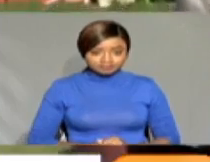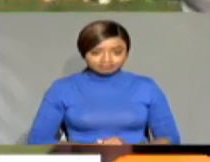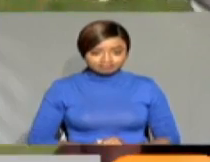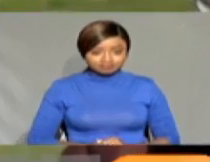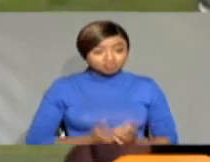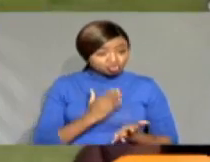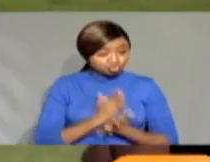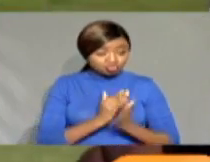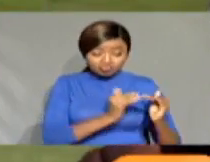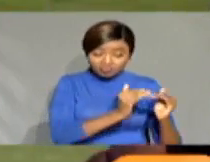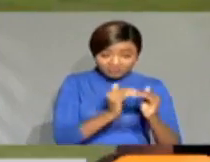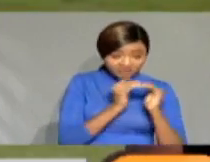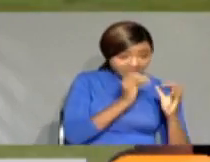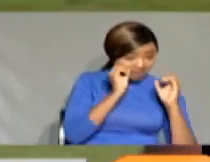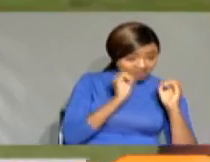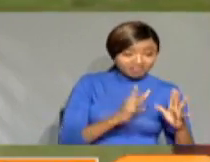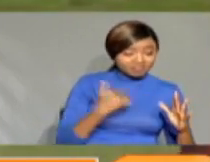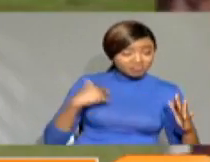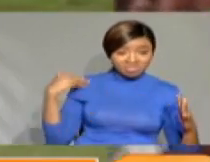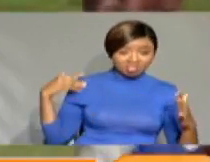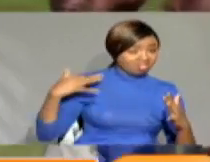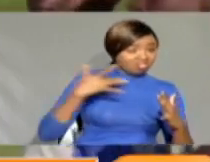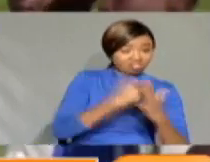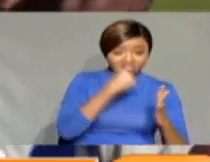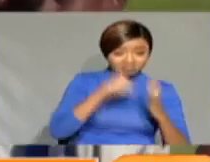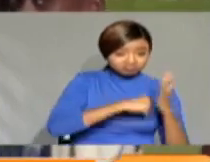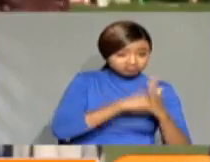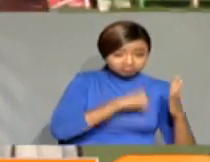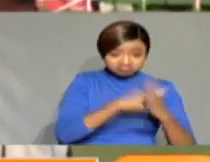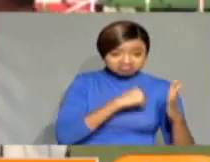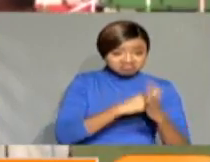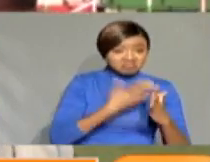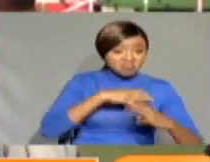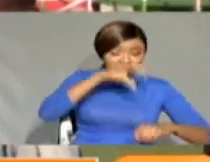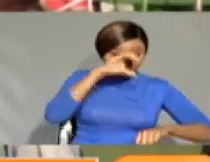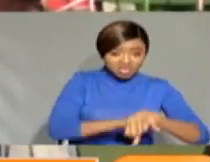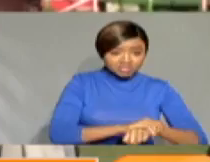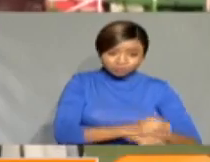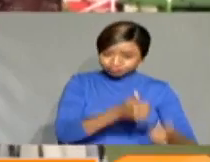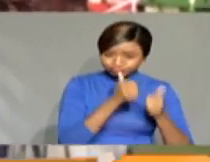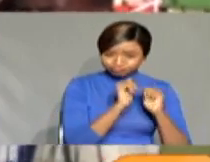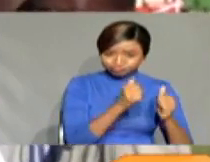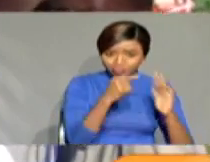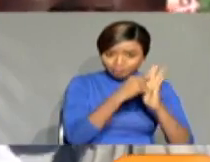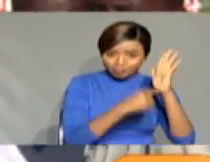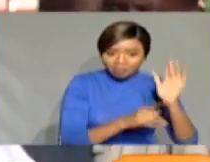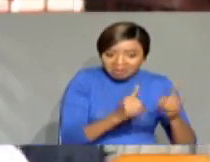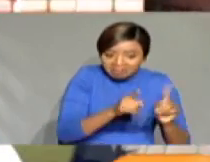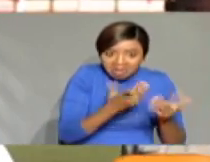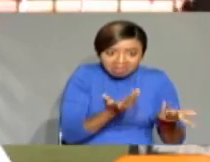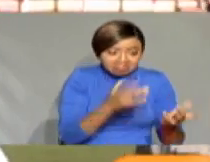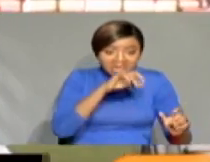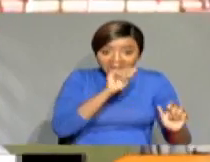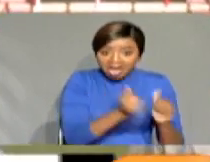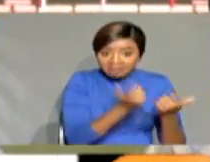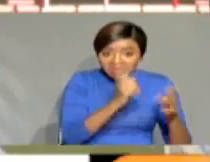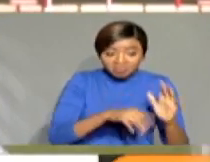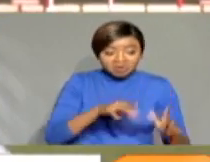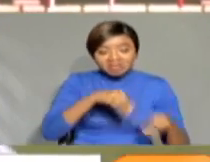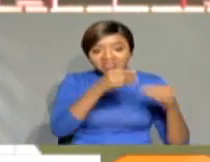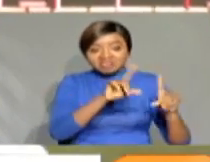It's not fair. It's not fair. You work very hard throughout the week. You work to go and get good results. Then what happens? The referee helps